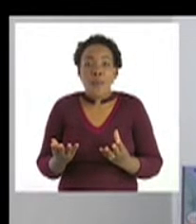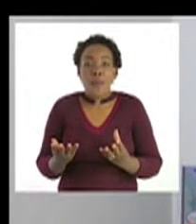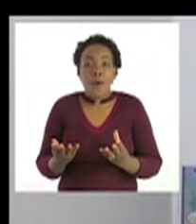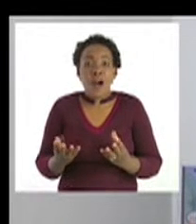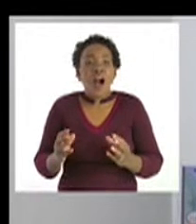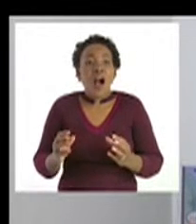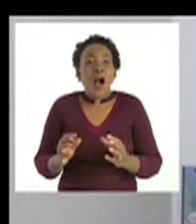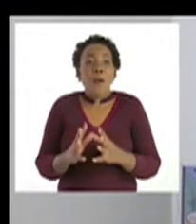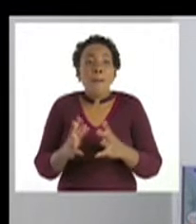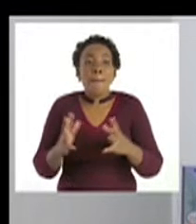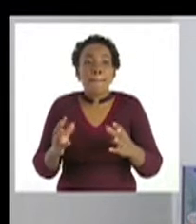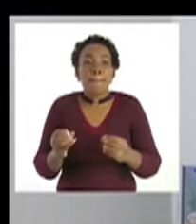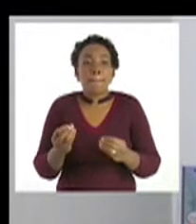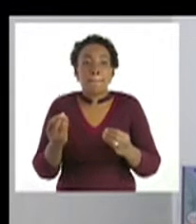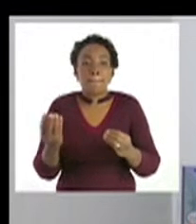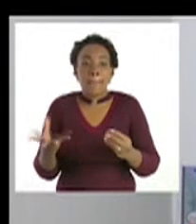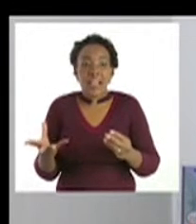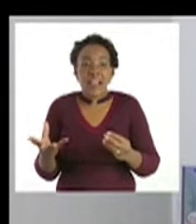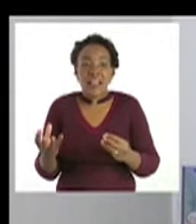many